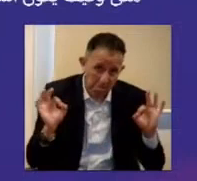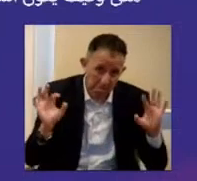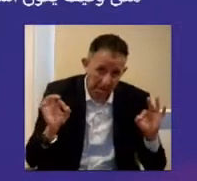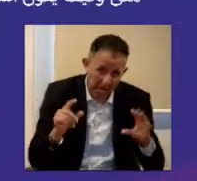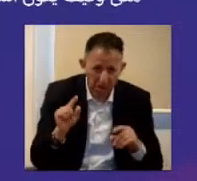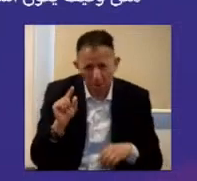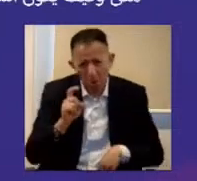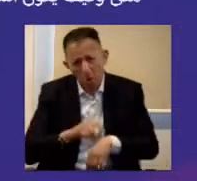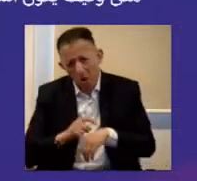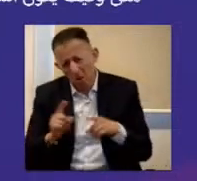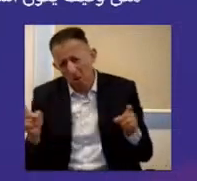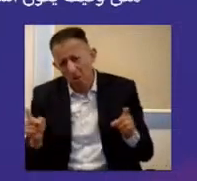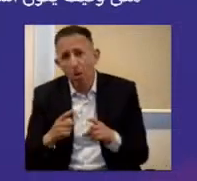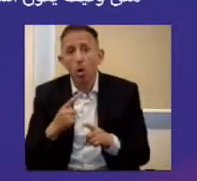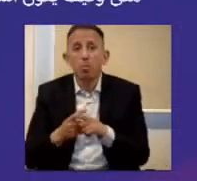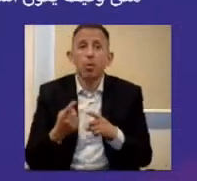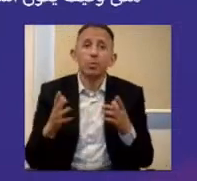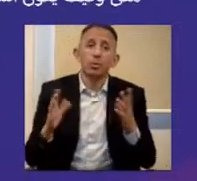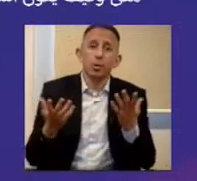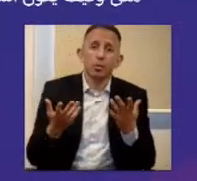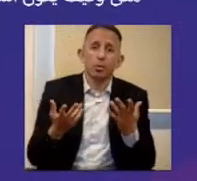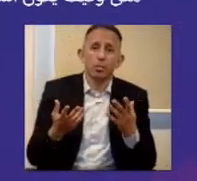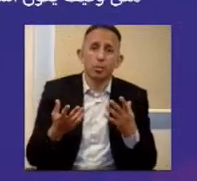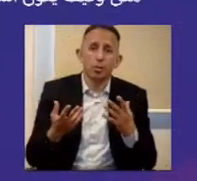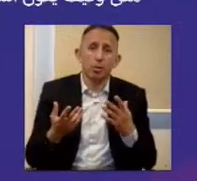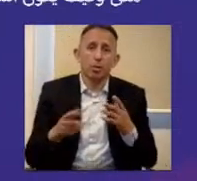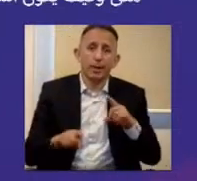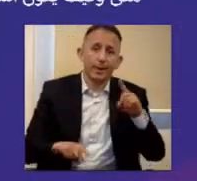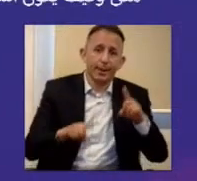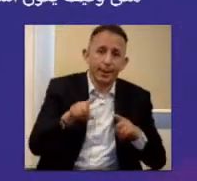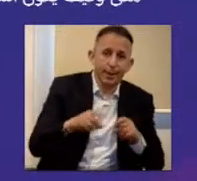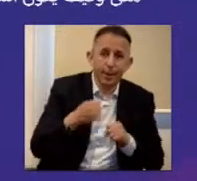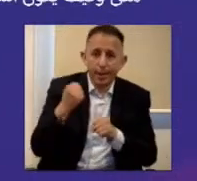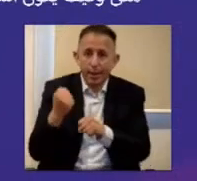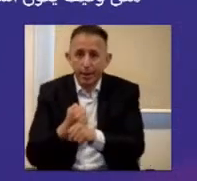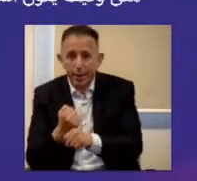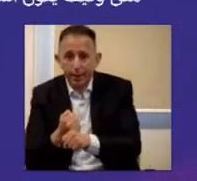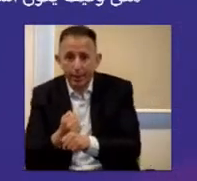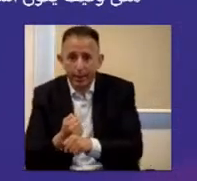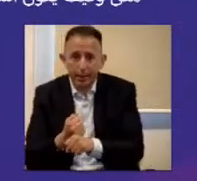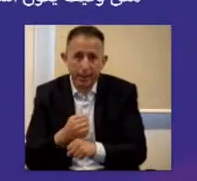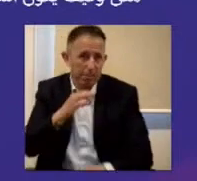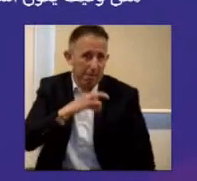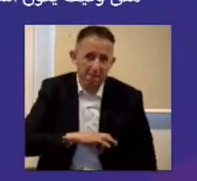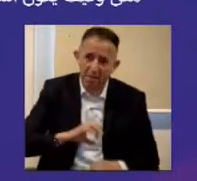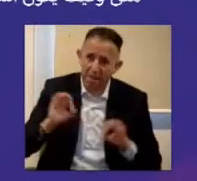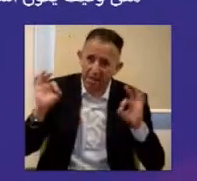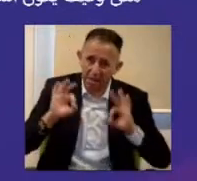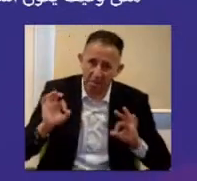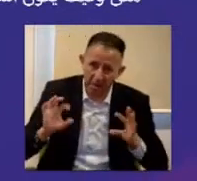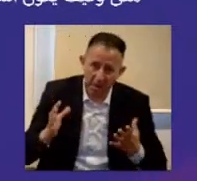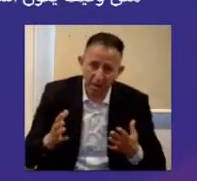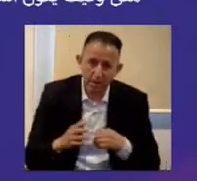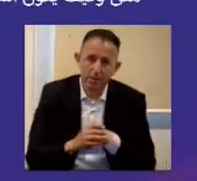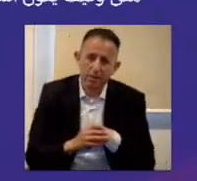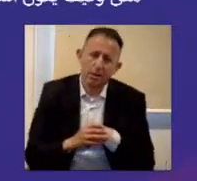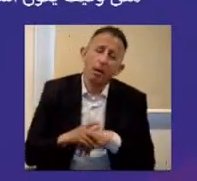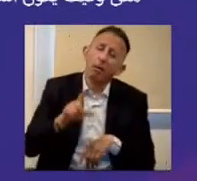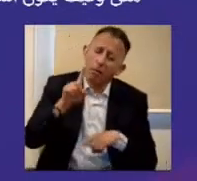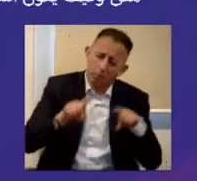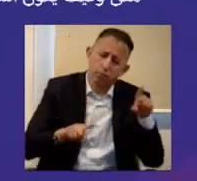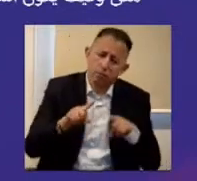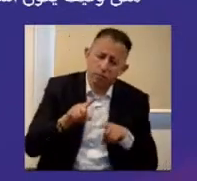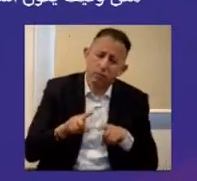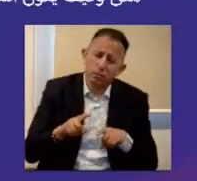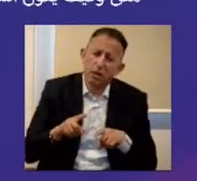by itself is not enough to fill these weaknesses. Many teachers do not have sufficient training. In France, where I live and work,